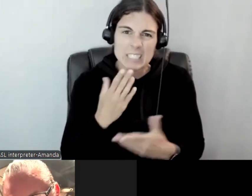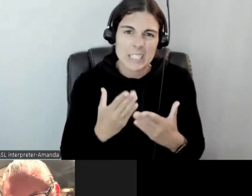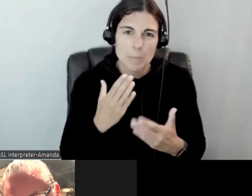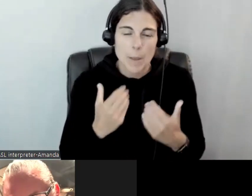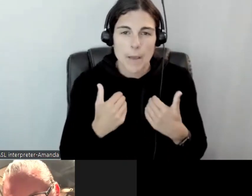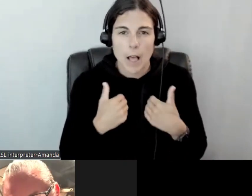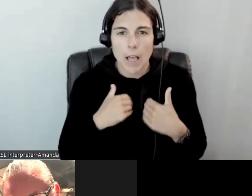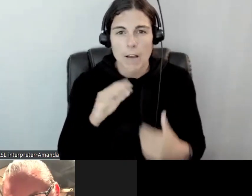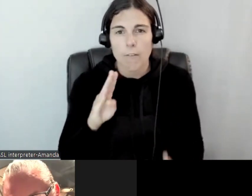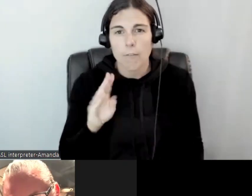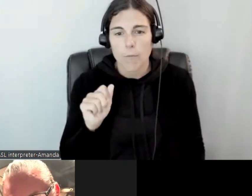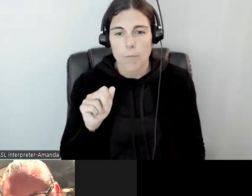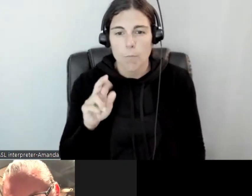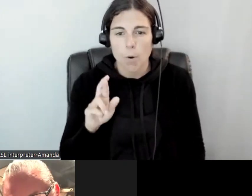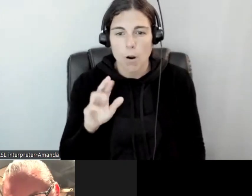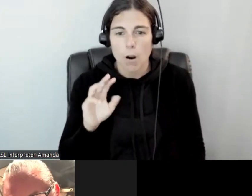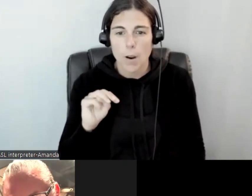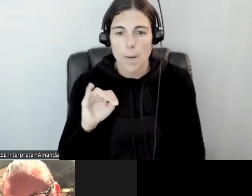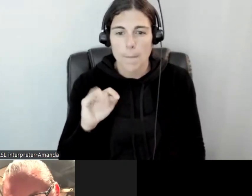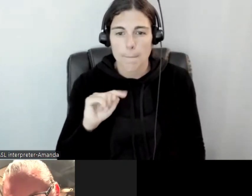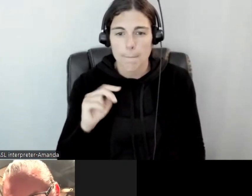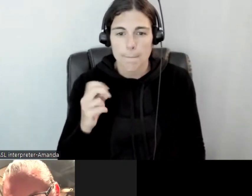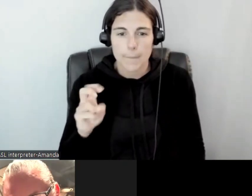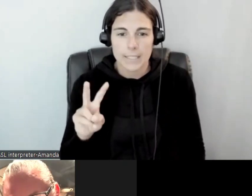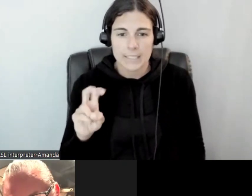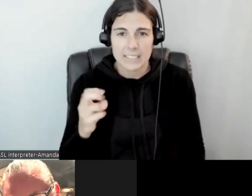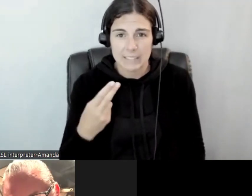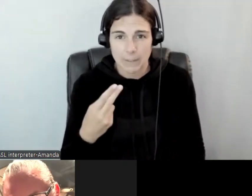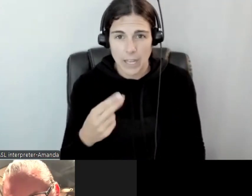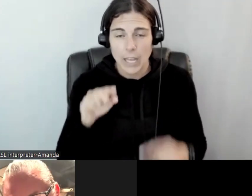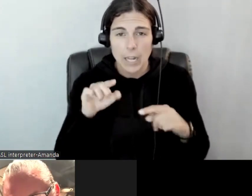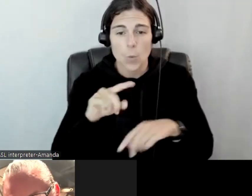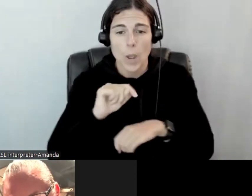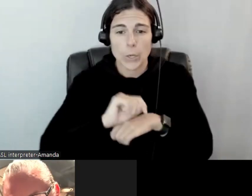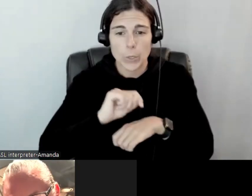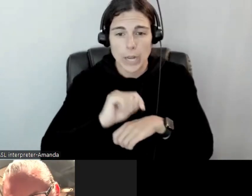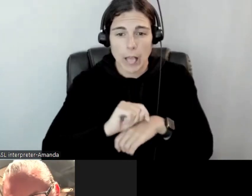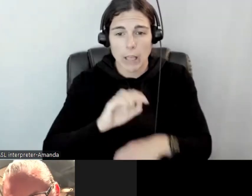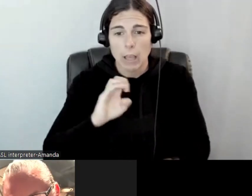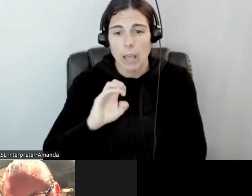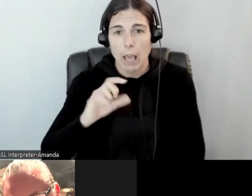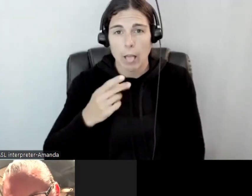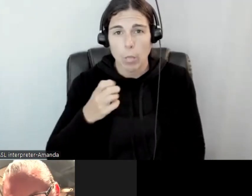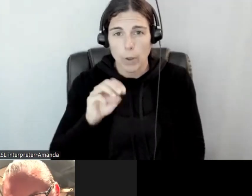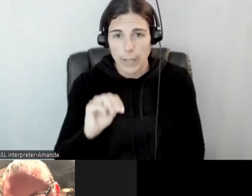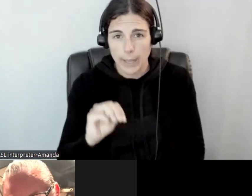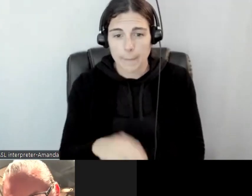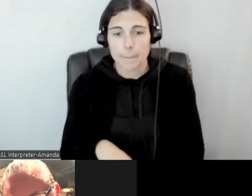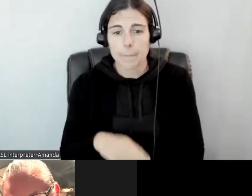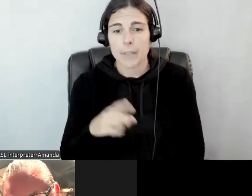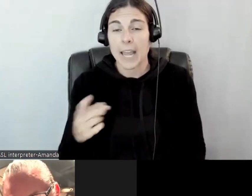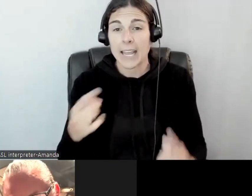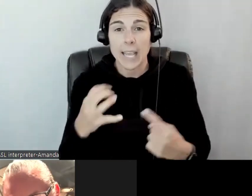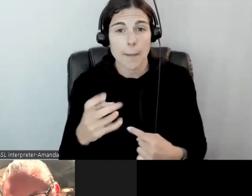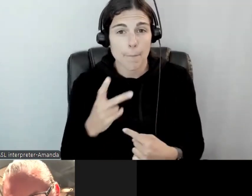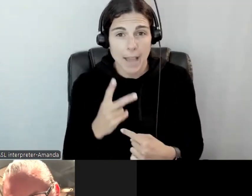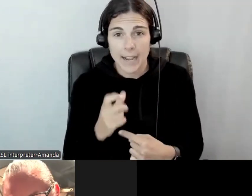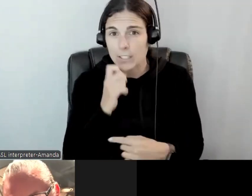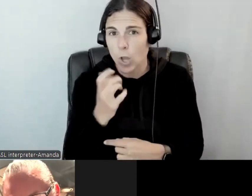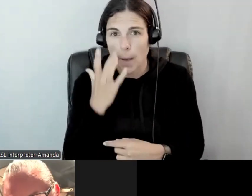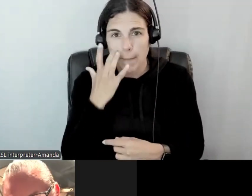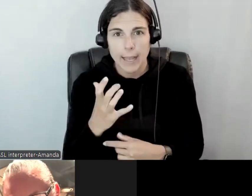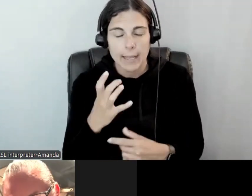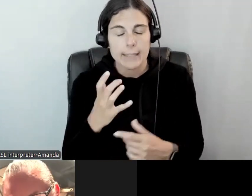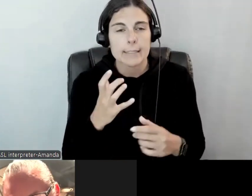bar mitzvah. So he actually went up to Temple Beth Elohim for a little while, and he came back, and he said, it's not just because they made me learn Hebrew.